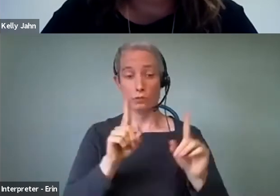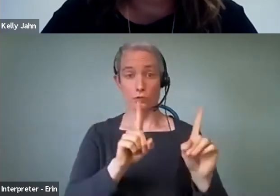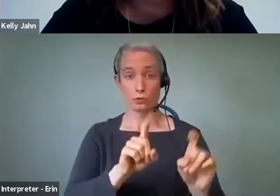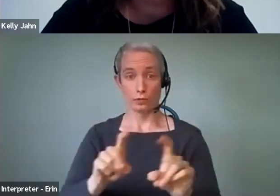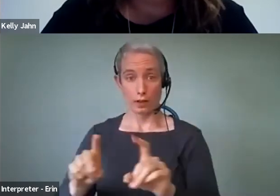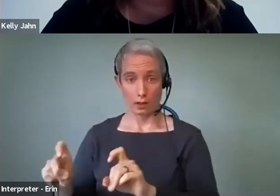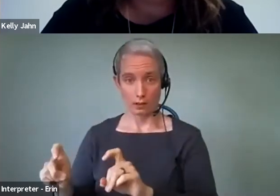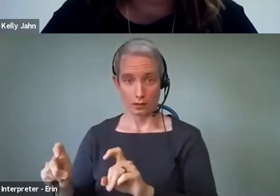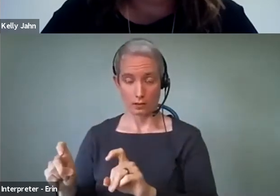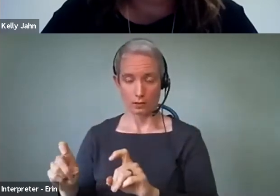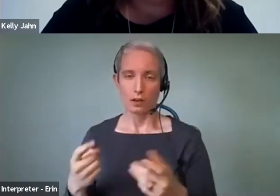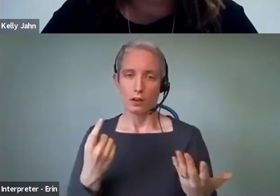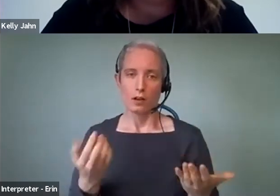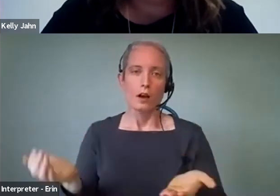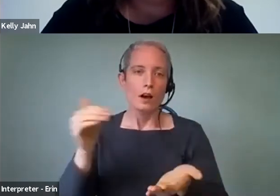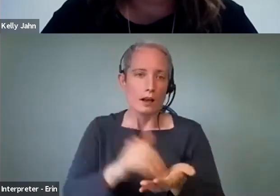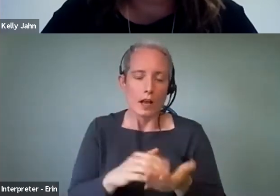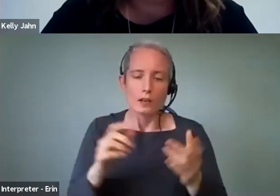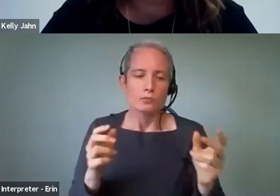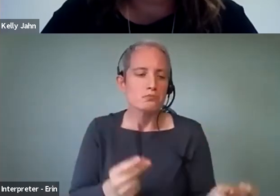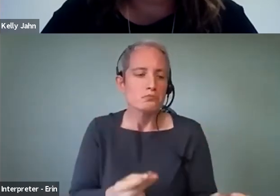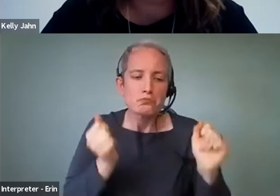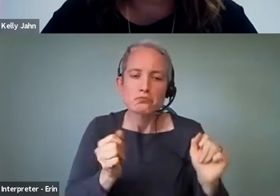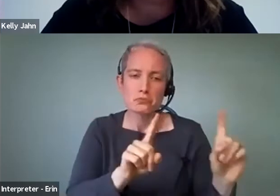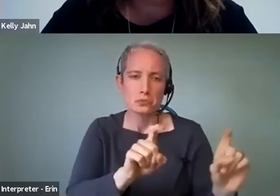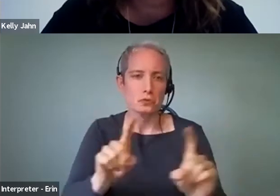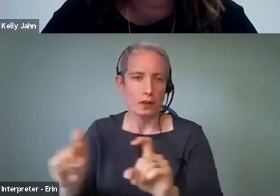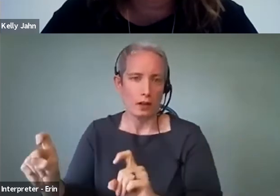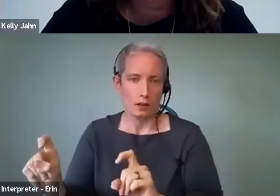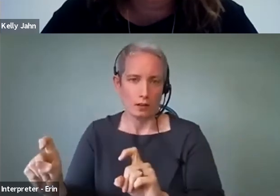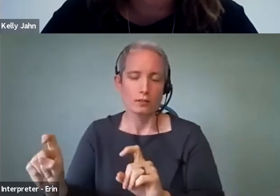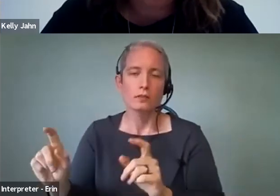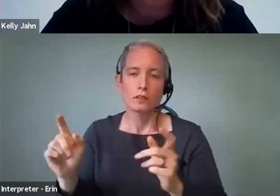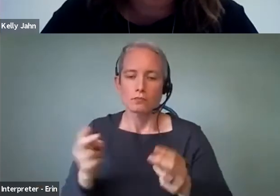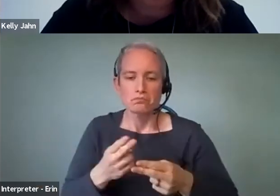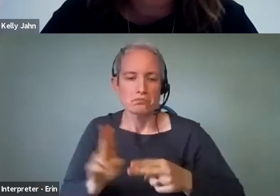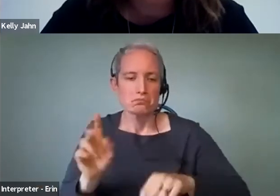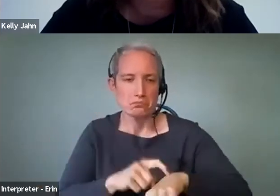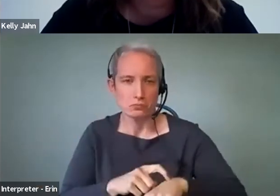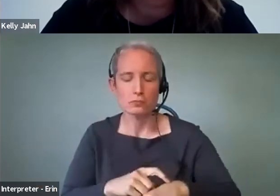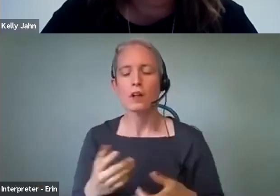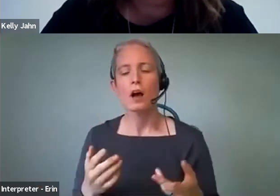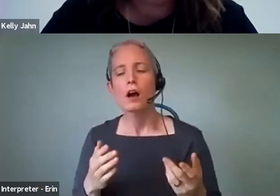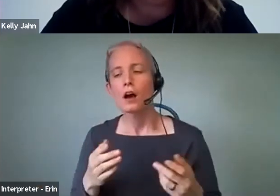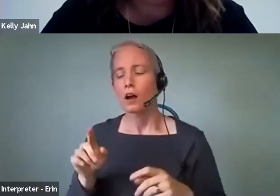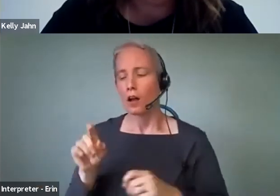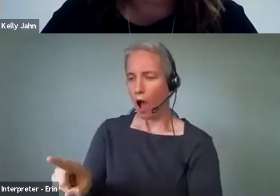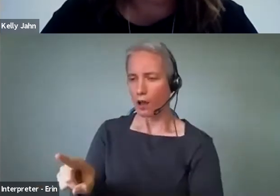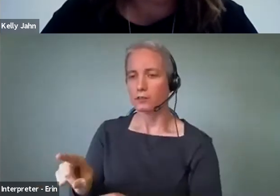these are snapshots of studies, is so one of the studies surveyed what do people miss most